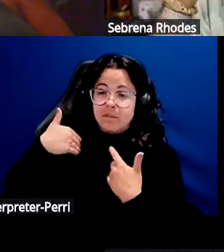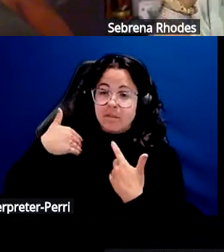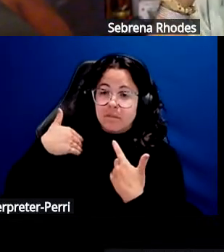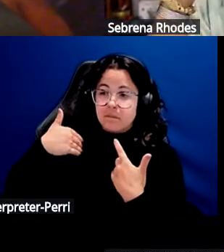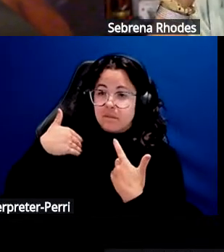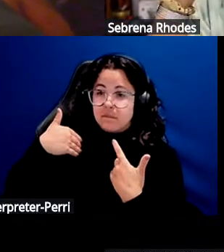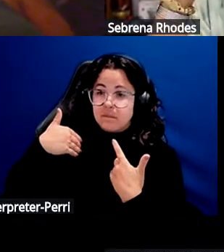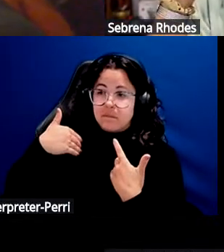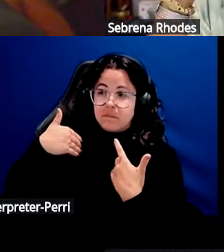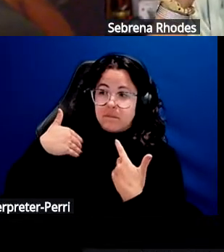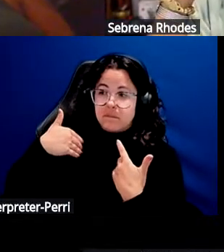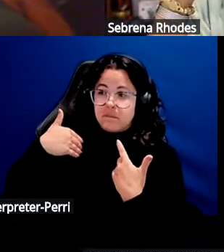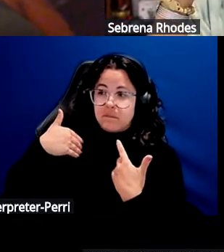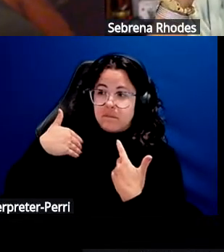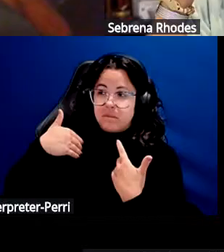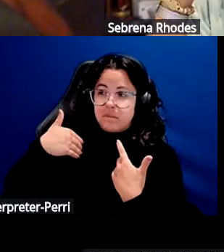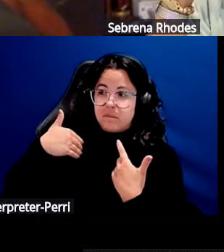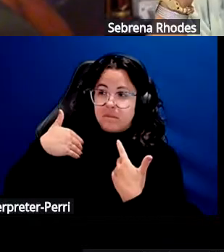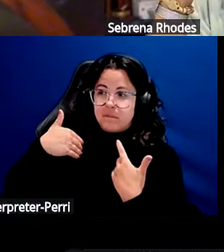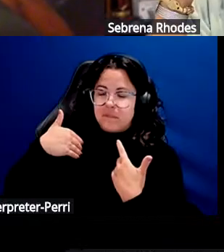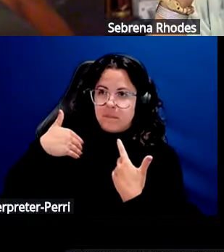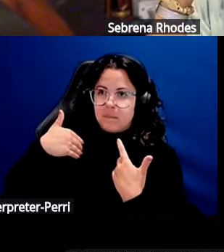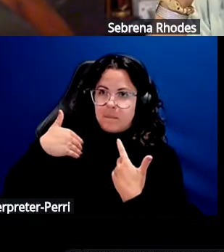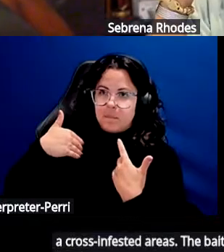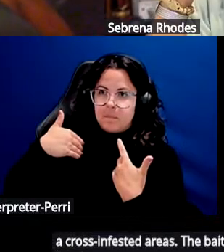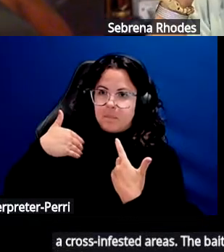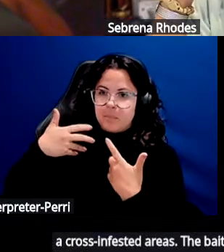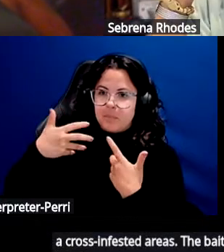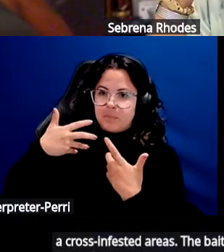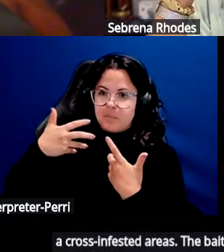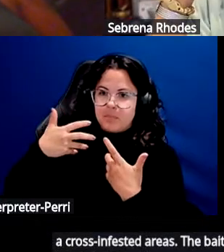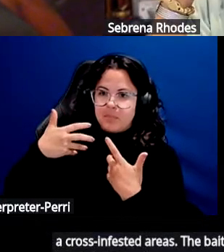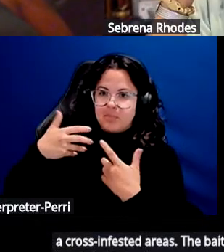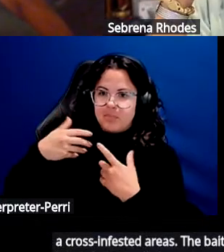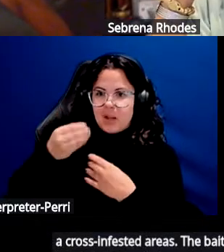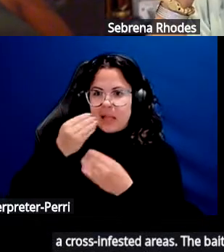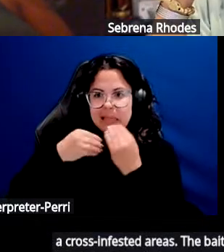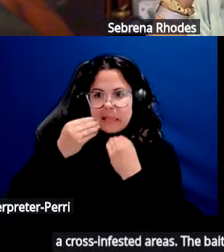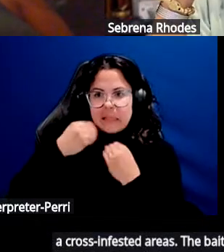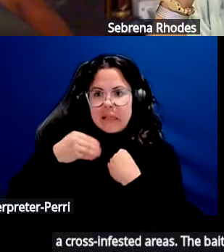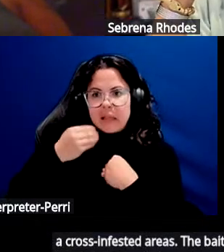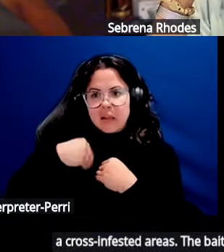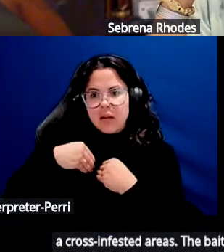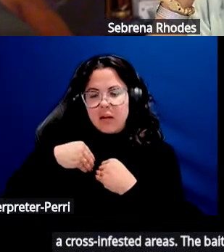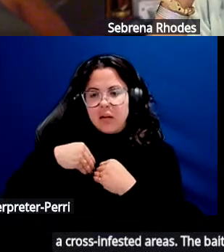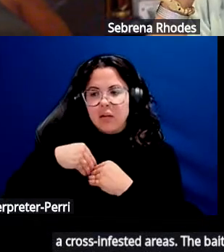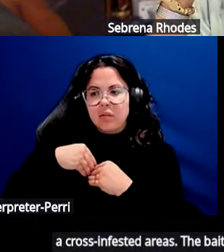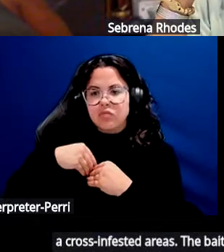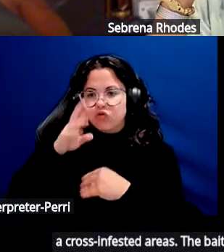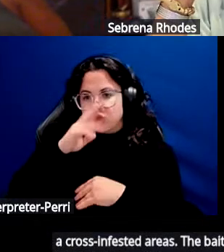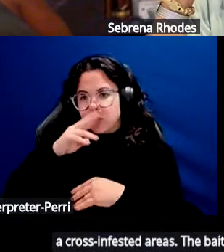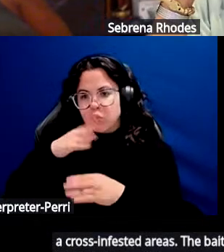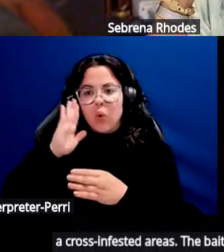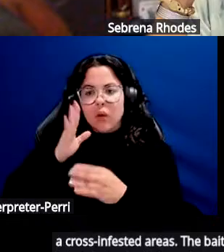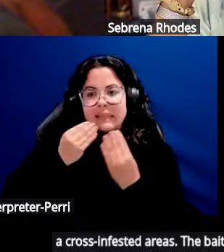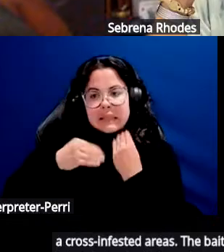actually not inject, but actually have the rats consume the birth control. And it's the only